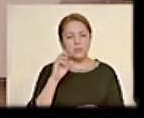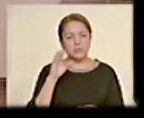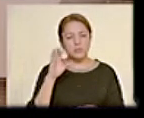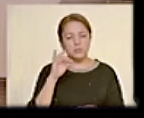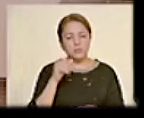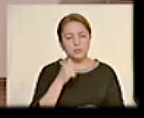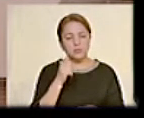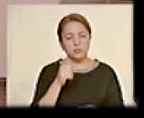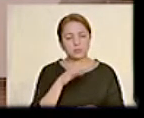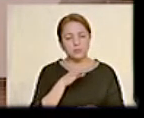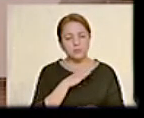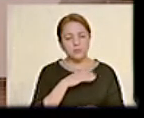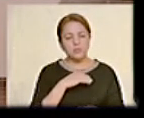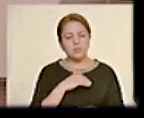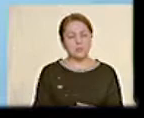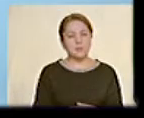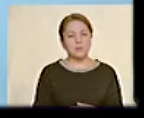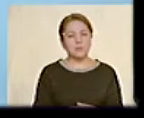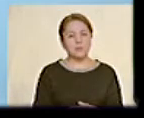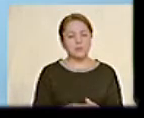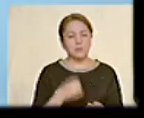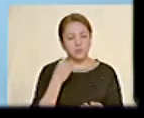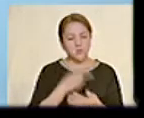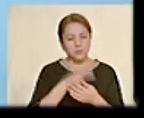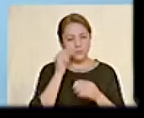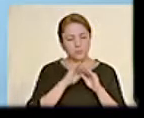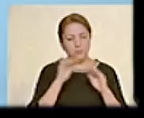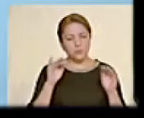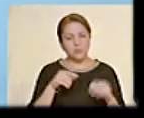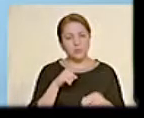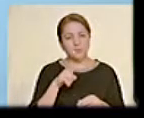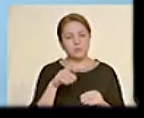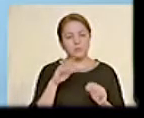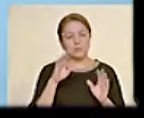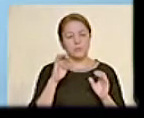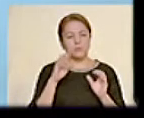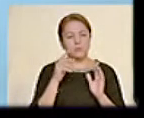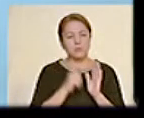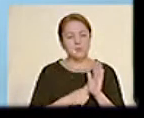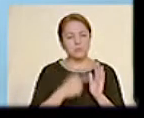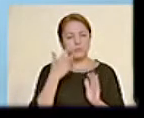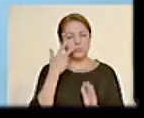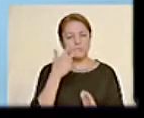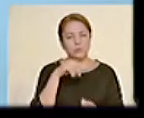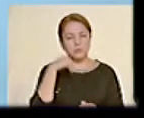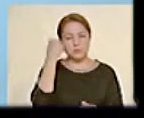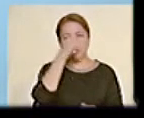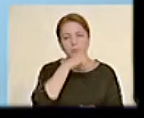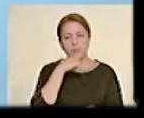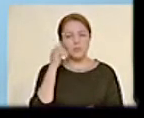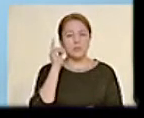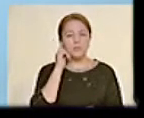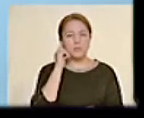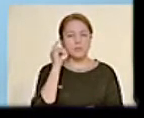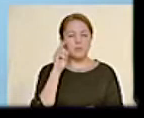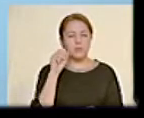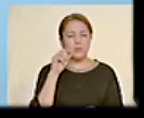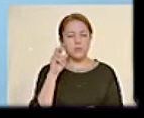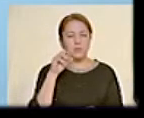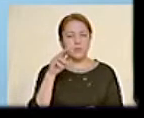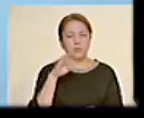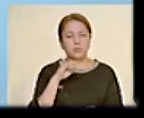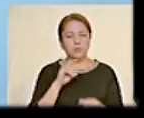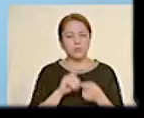sababli rivojlanib borgan. Aziz o'quvchilar, 1973-yilda telefon kabeli o'tkazilgandan